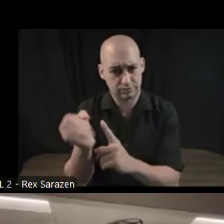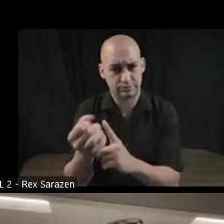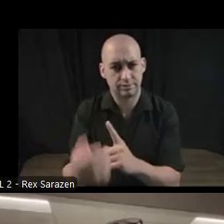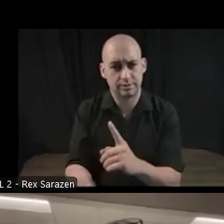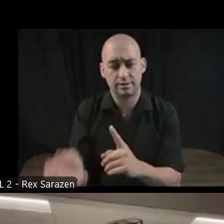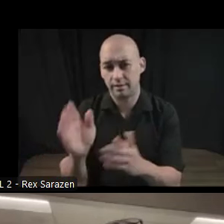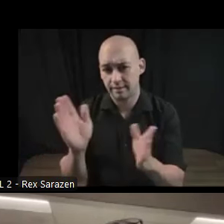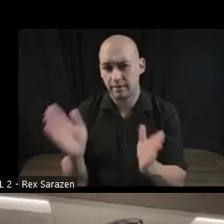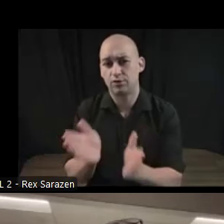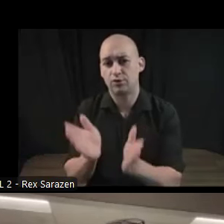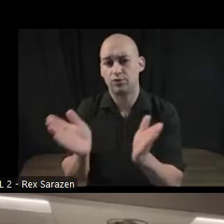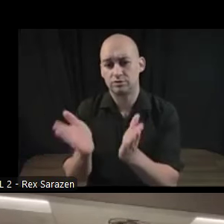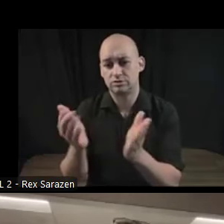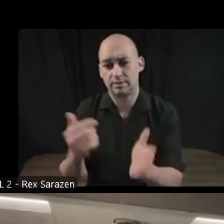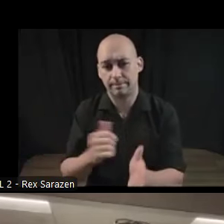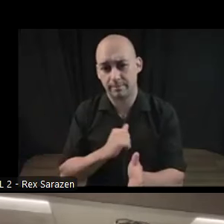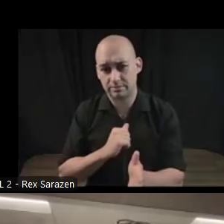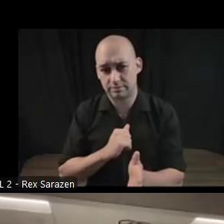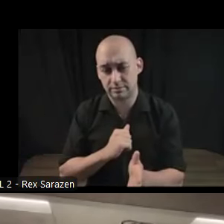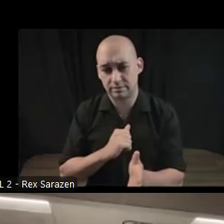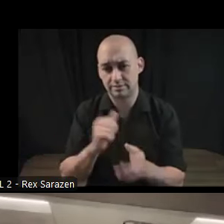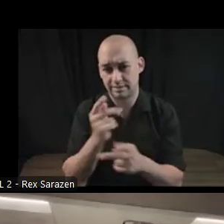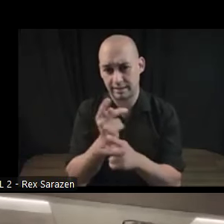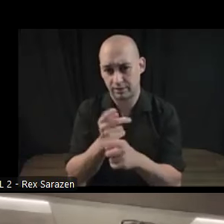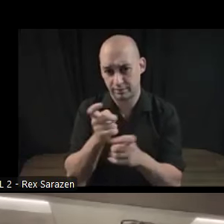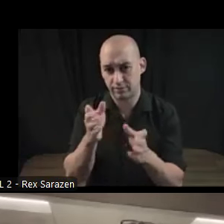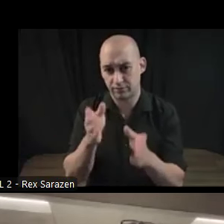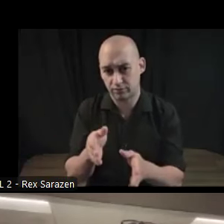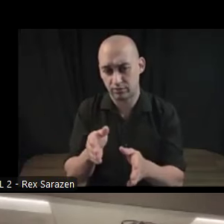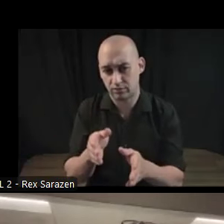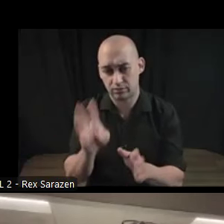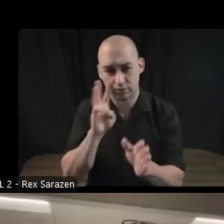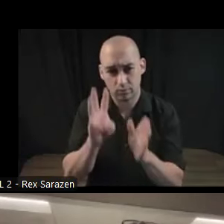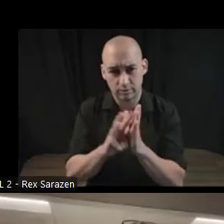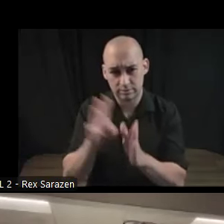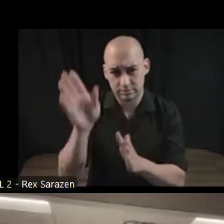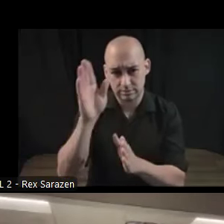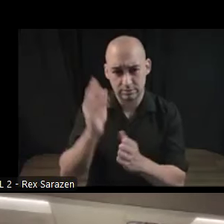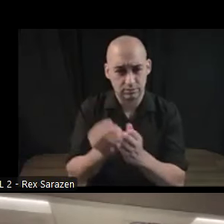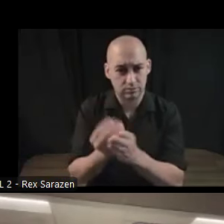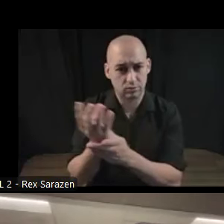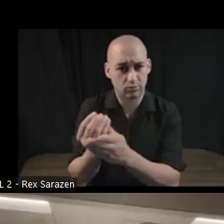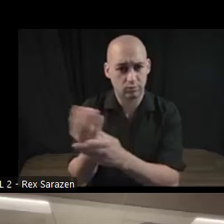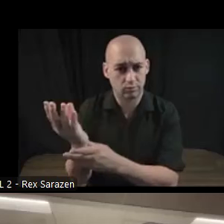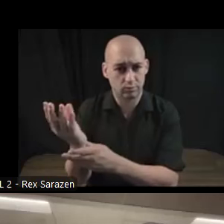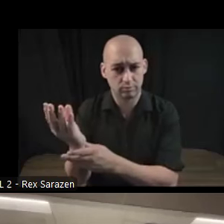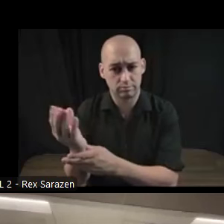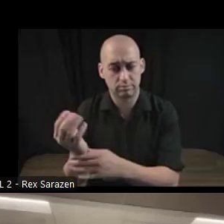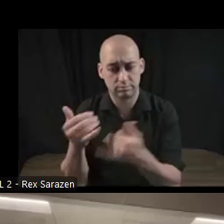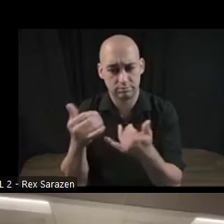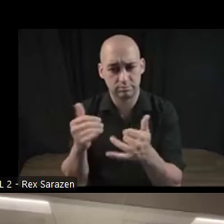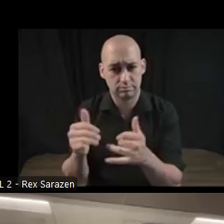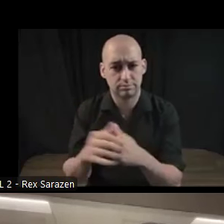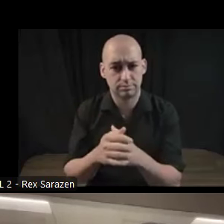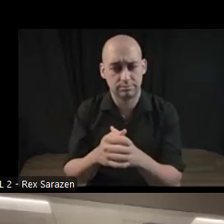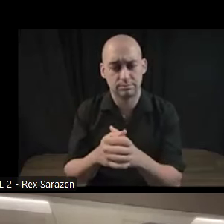encourages me as the caregiver to witness dad flourish. I think we need